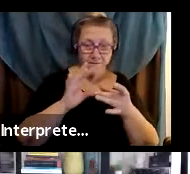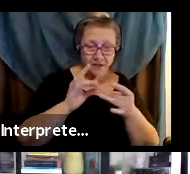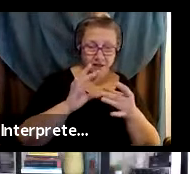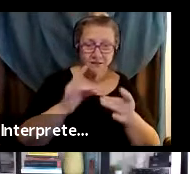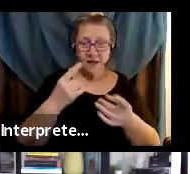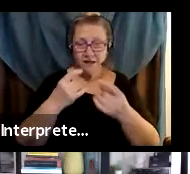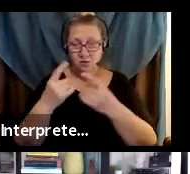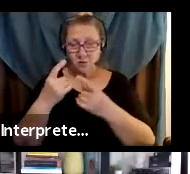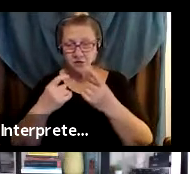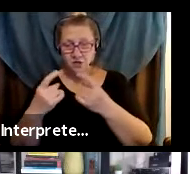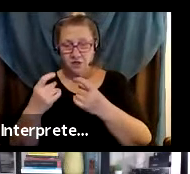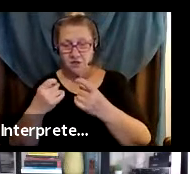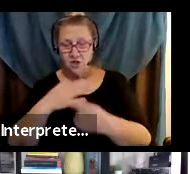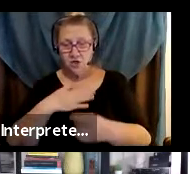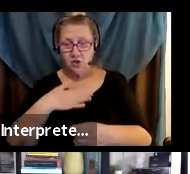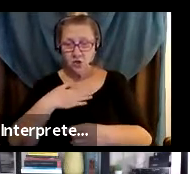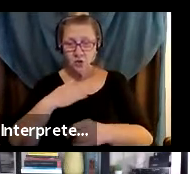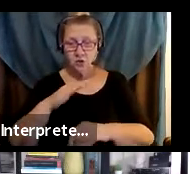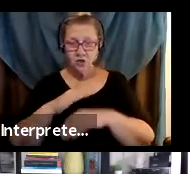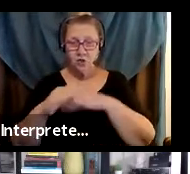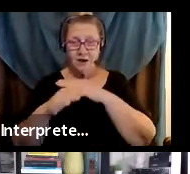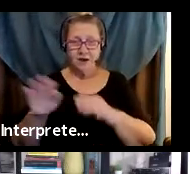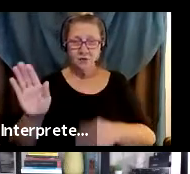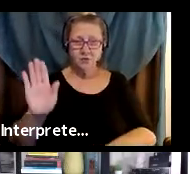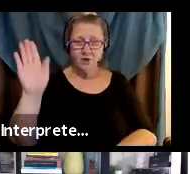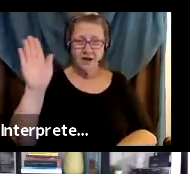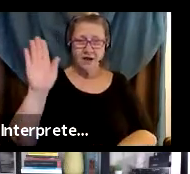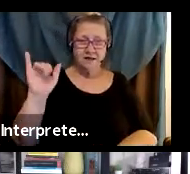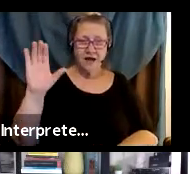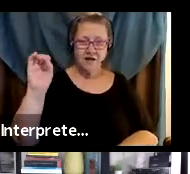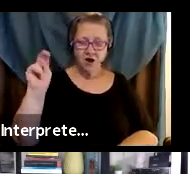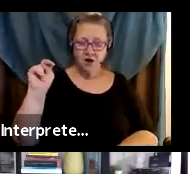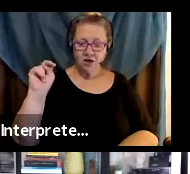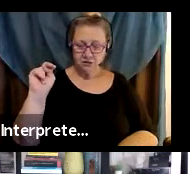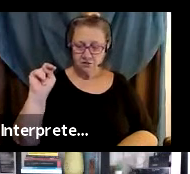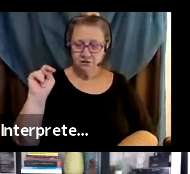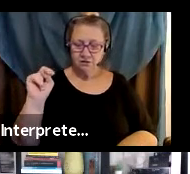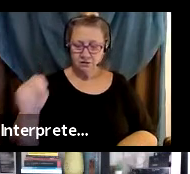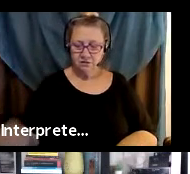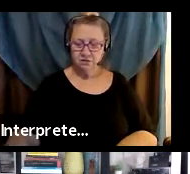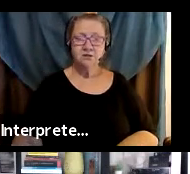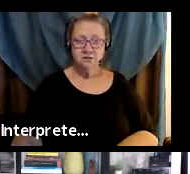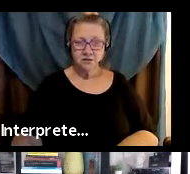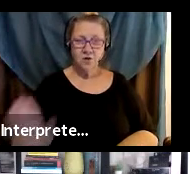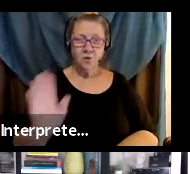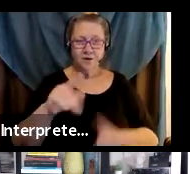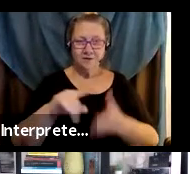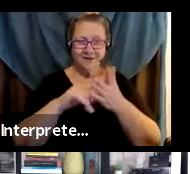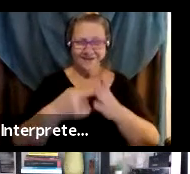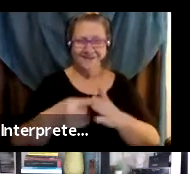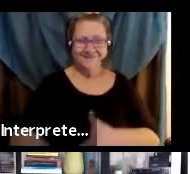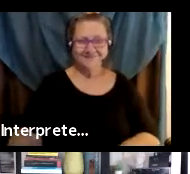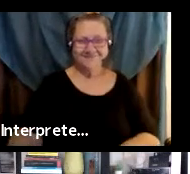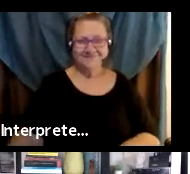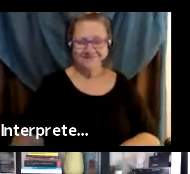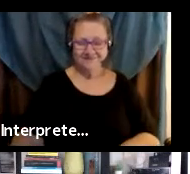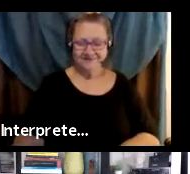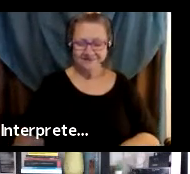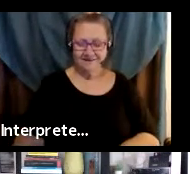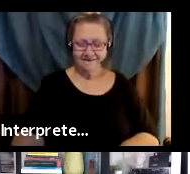please use your hand raise icon. I think everybody knows where that is, and let's get to it.